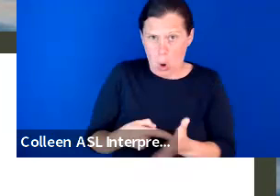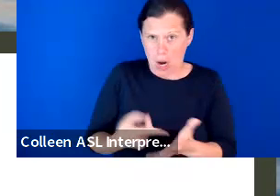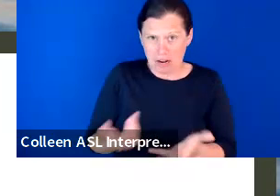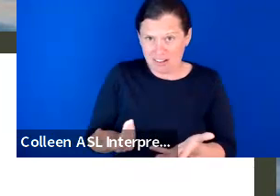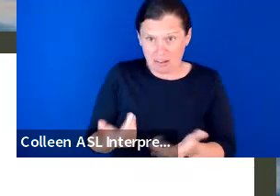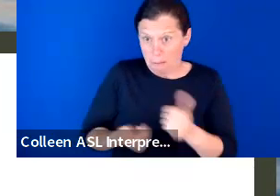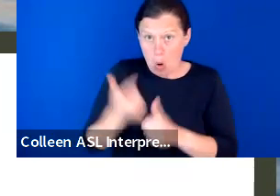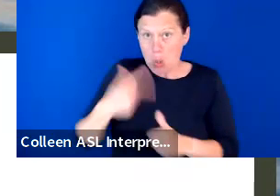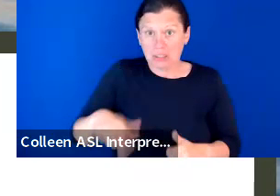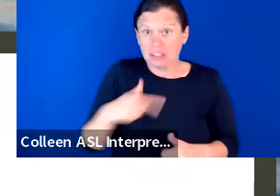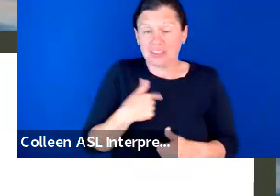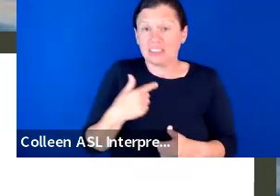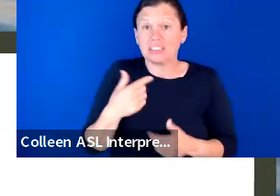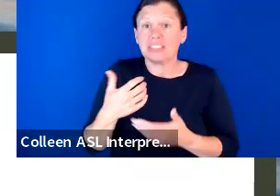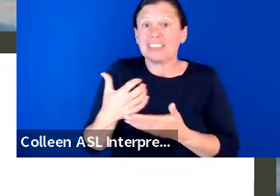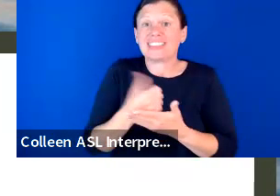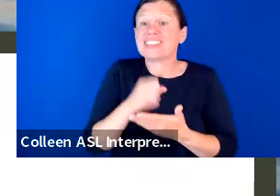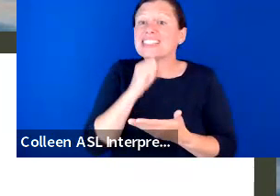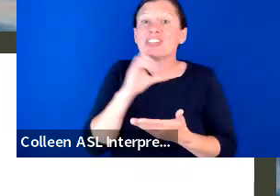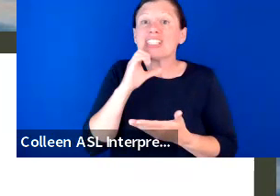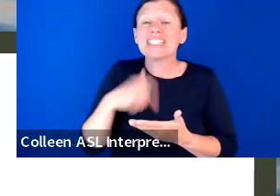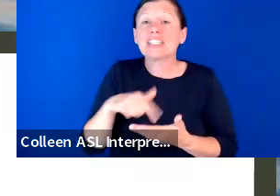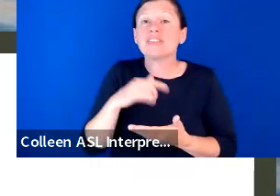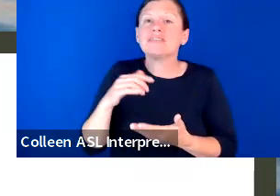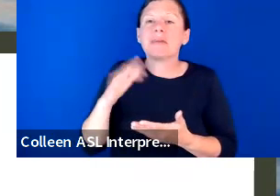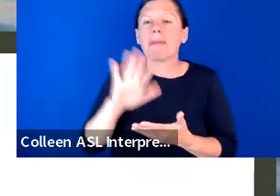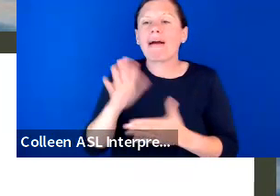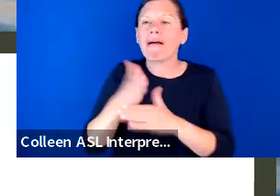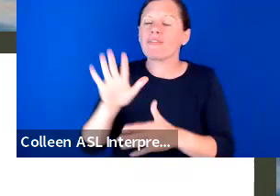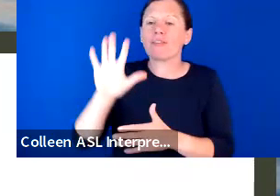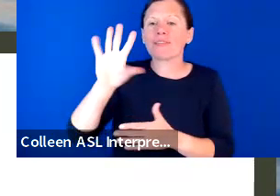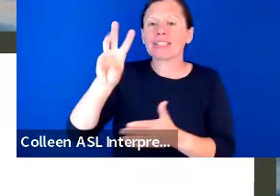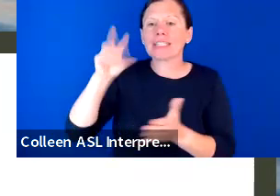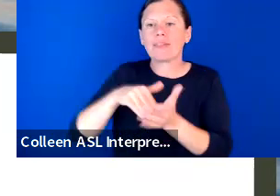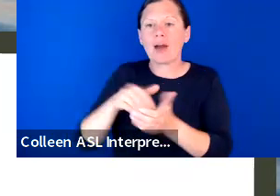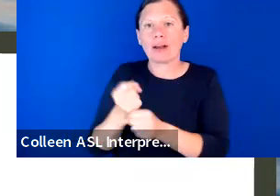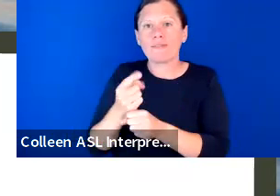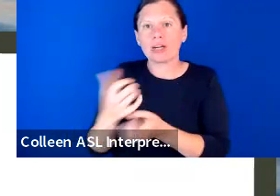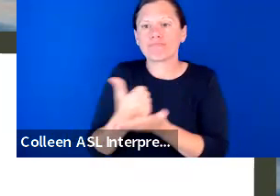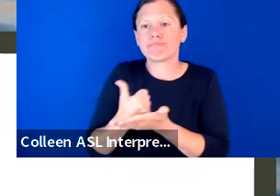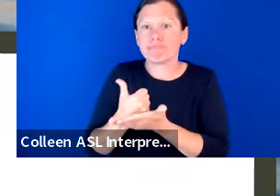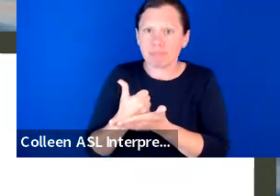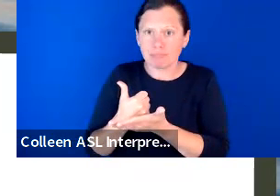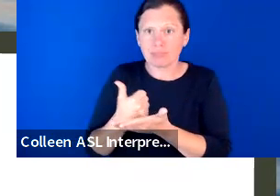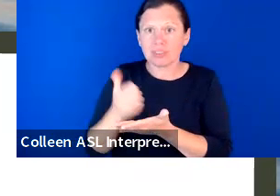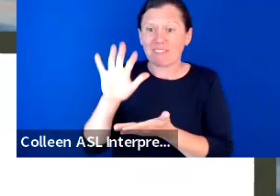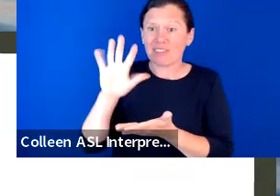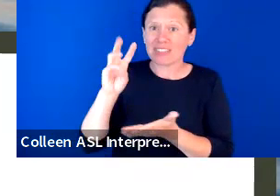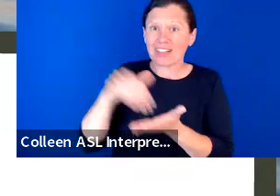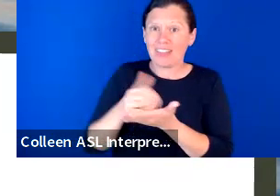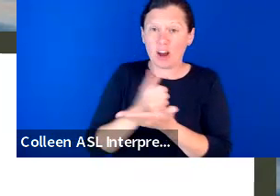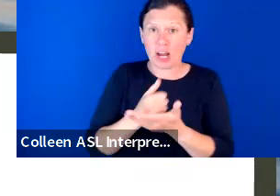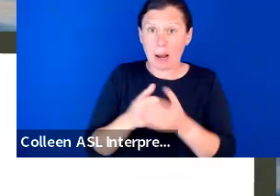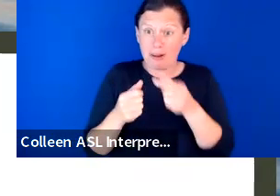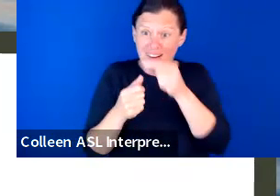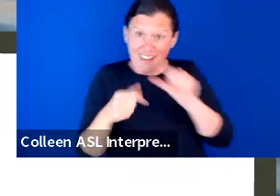Washington seniors is $56,000 per year. 41% of Washington workers nearing retirement have